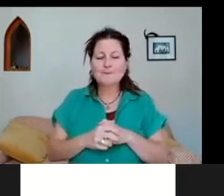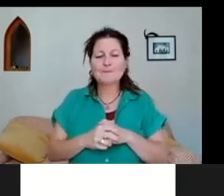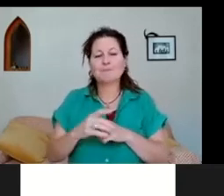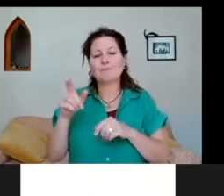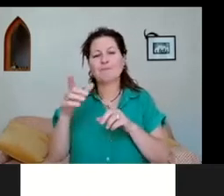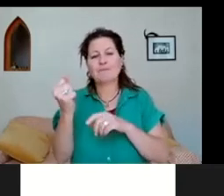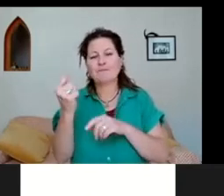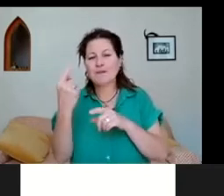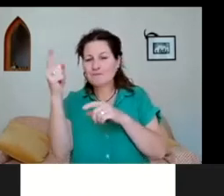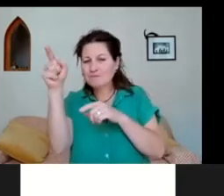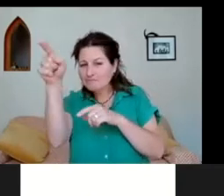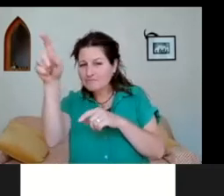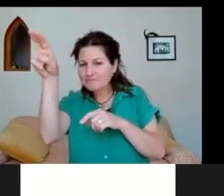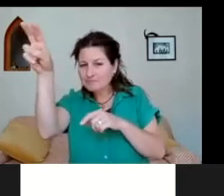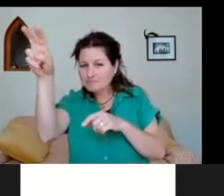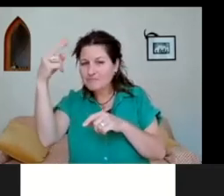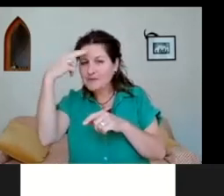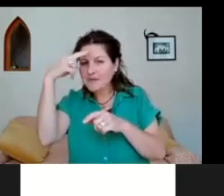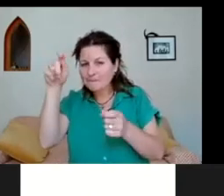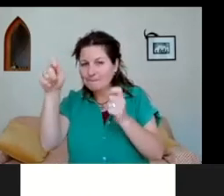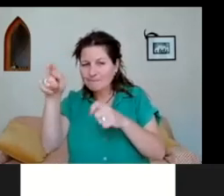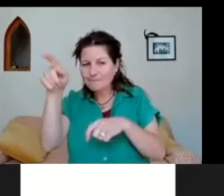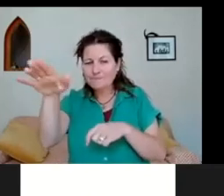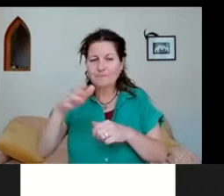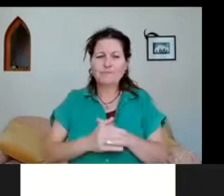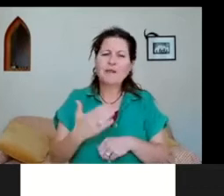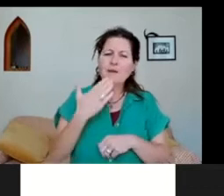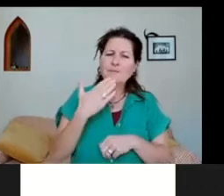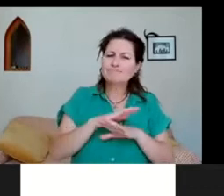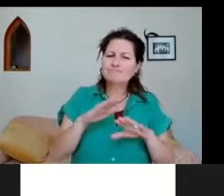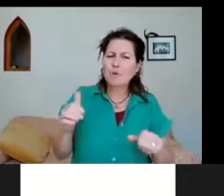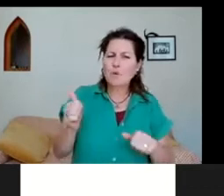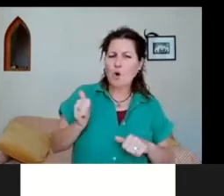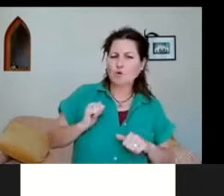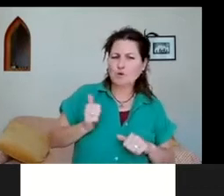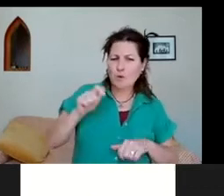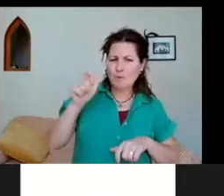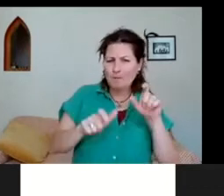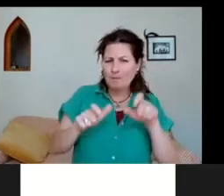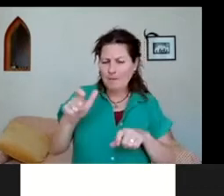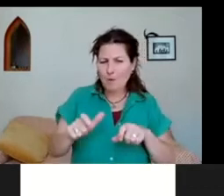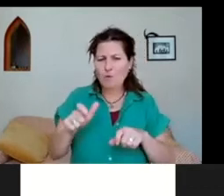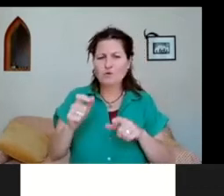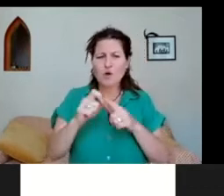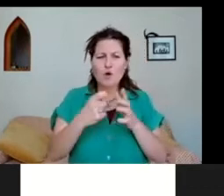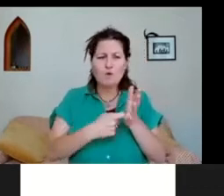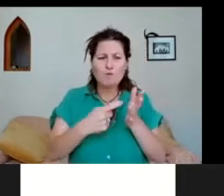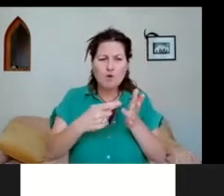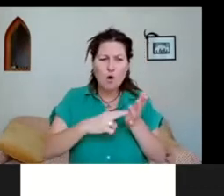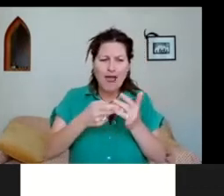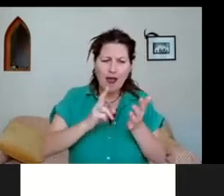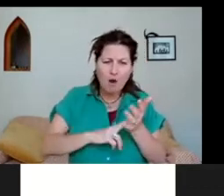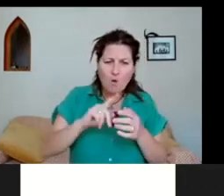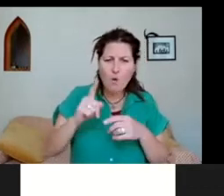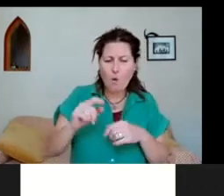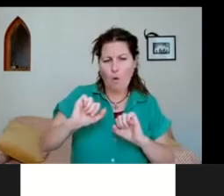Please respect other people in the room and do not assume the preferred pronouns or their context or their lived experience. This event is